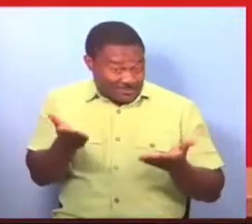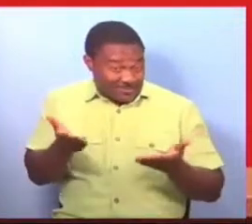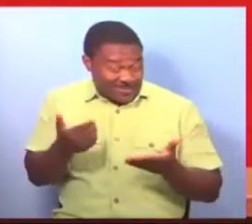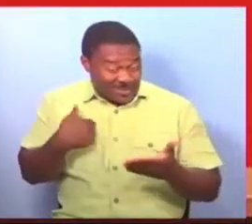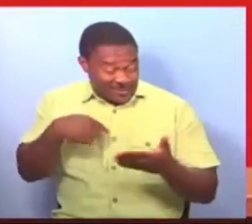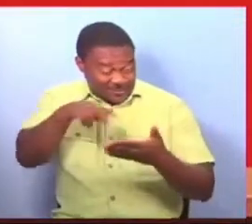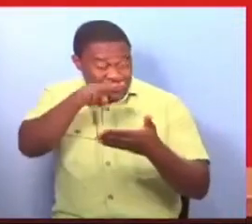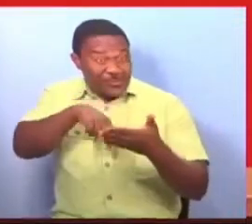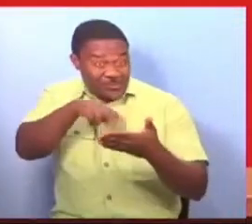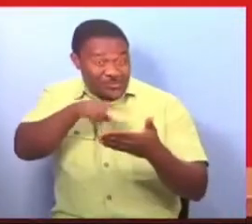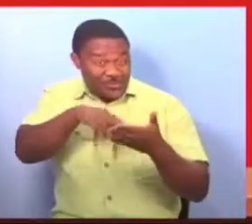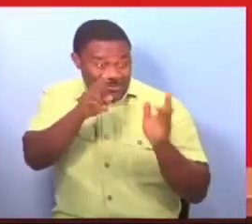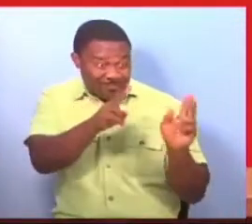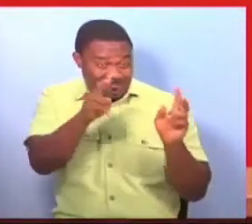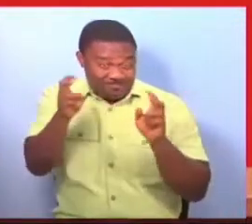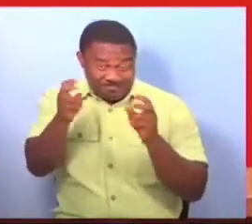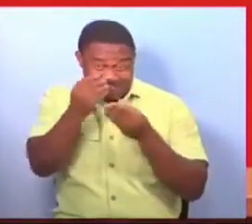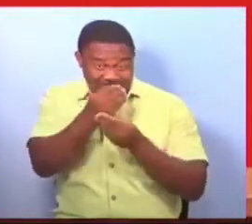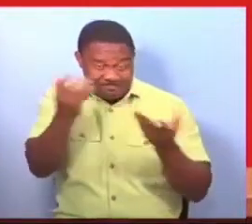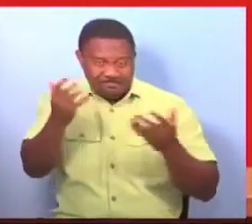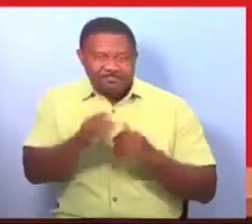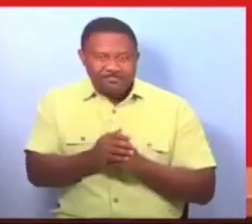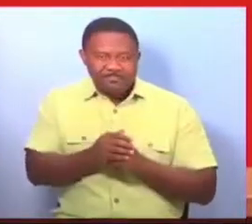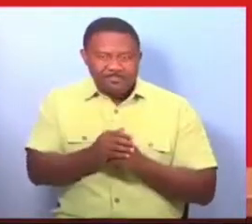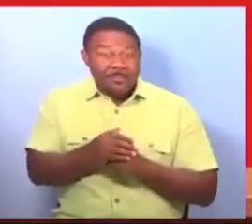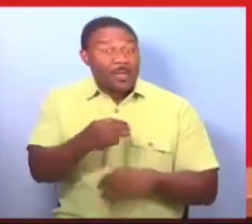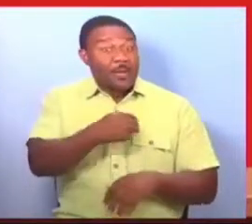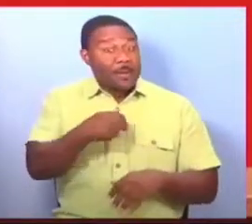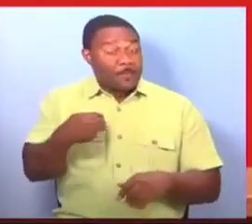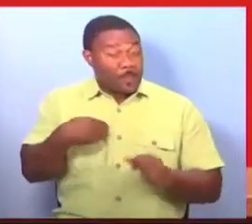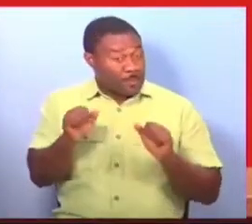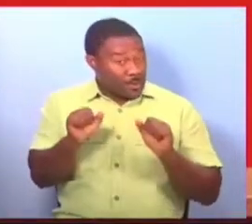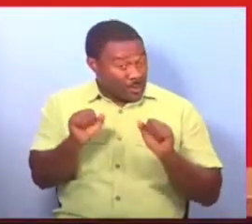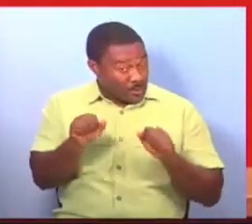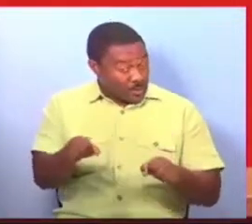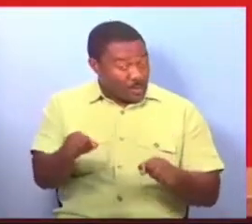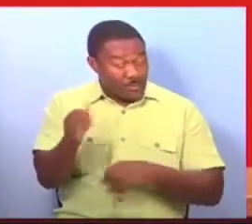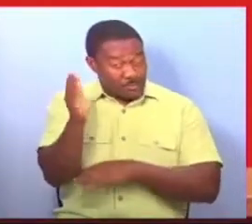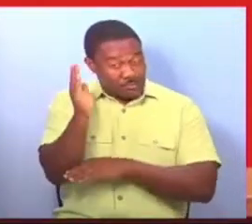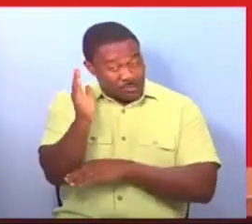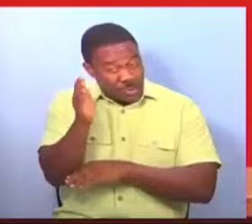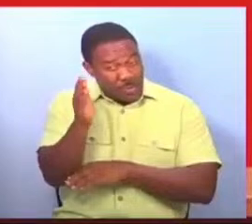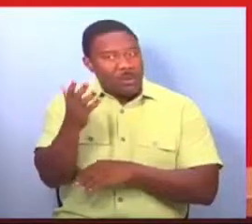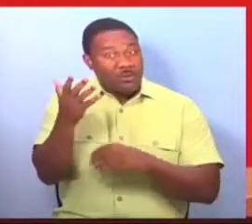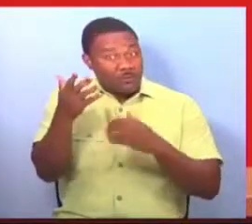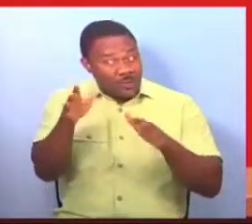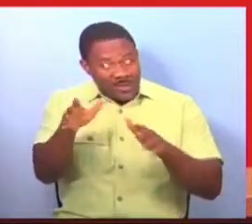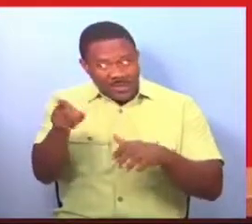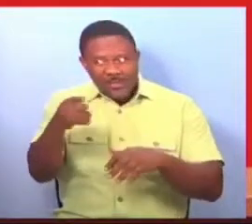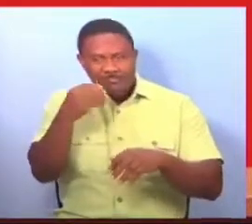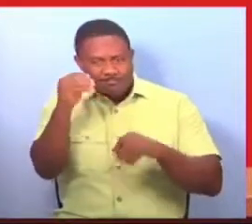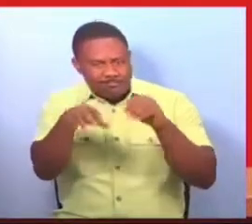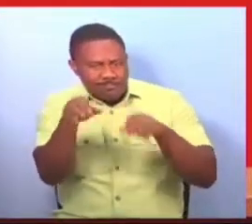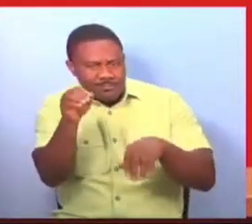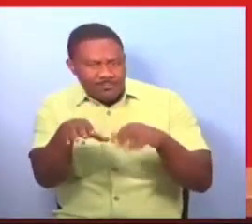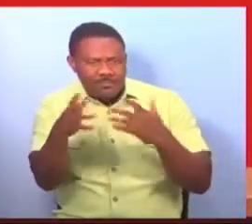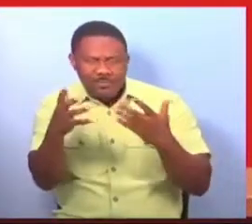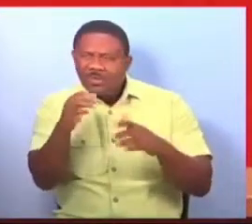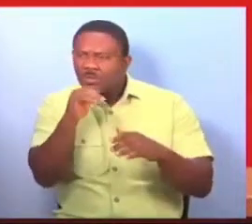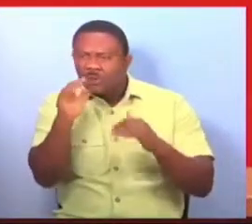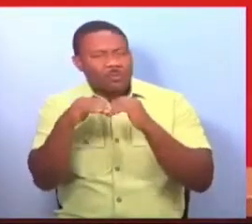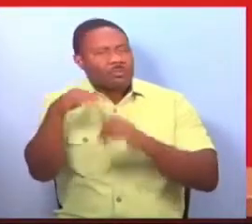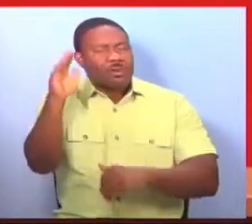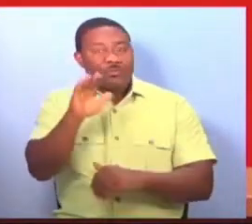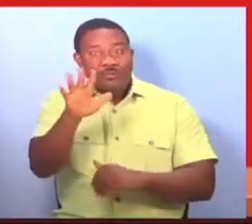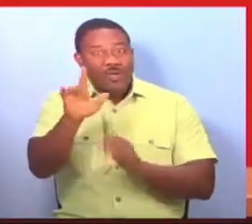read, a member may comment on the statement for a period not exceeding 5